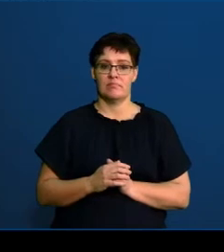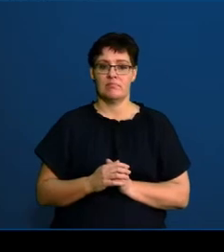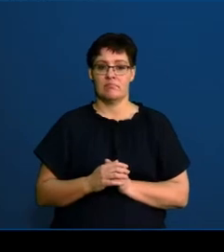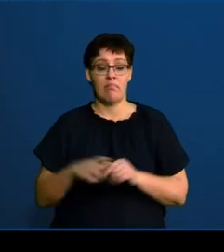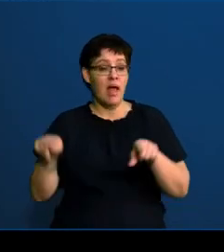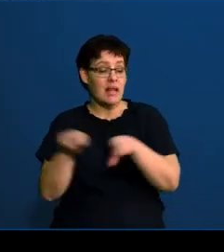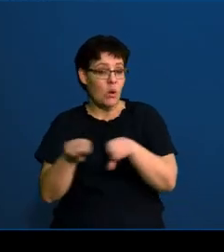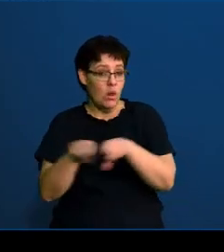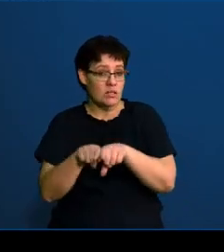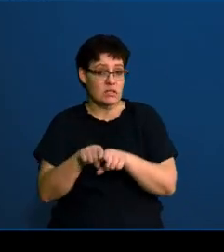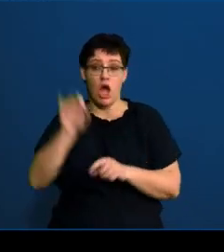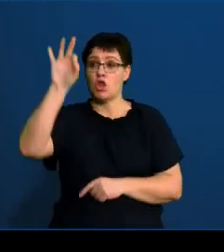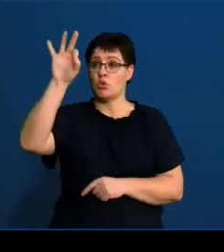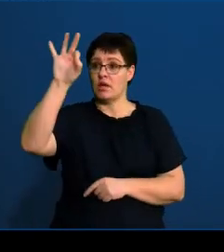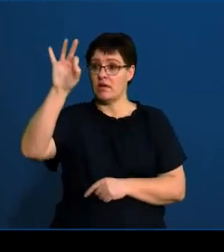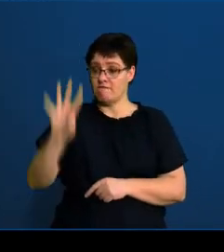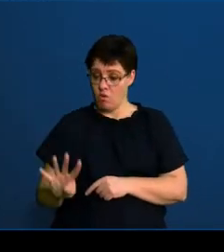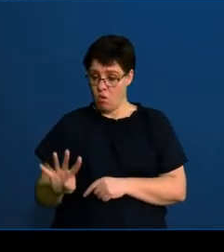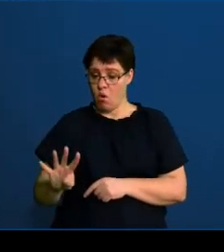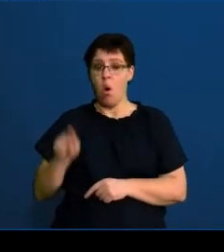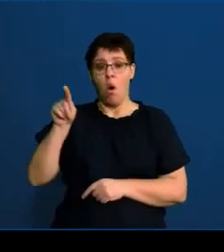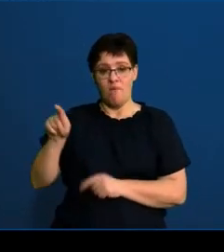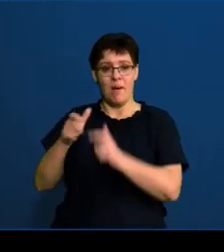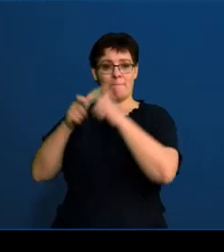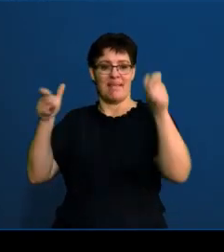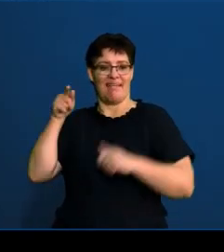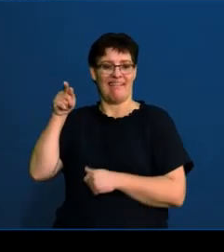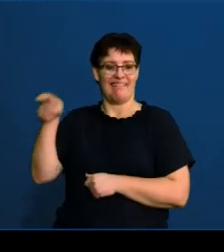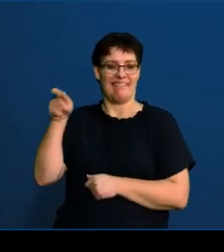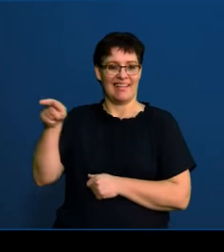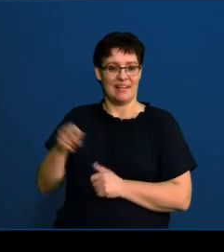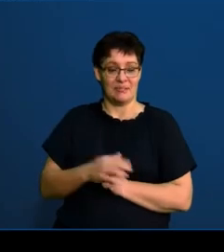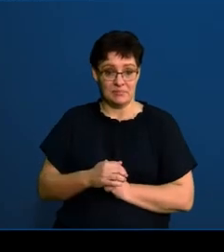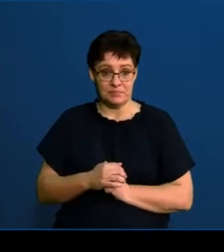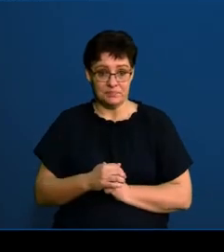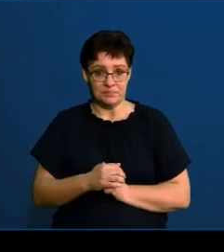3/4 of the bigger one, of the bigger.